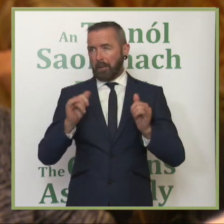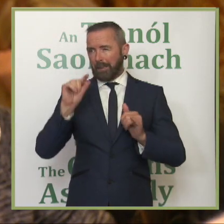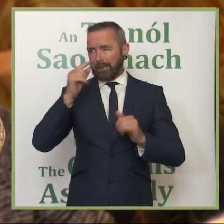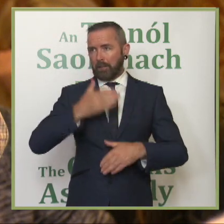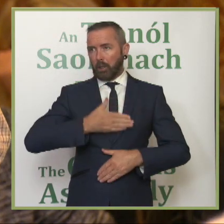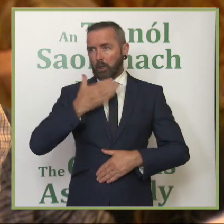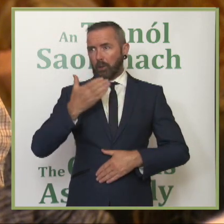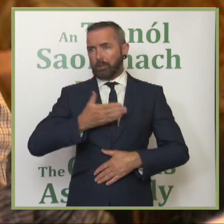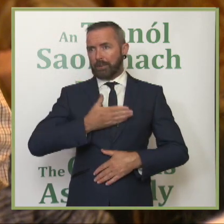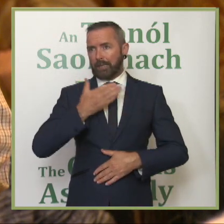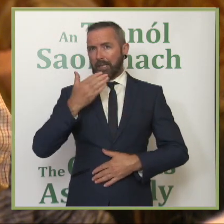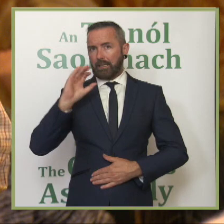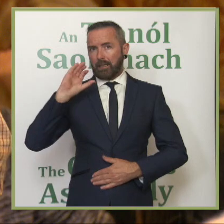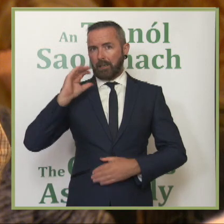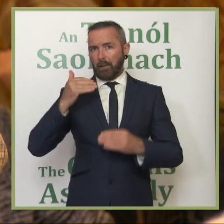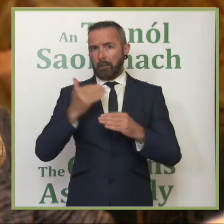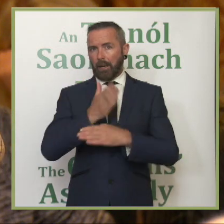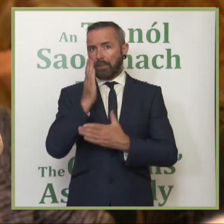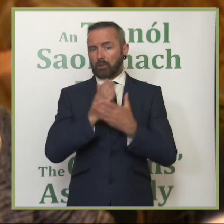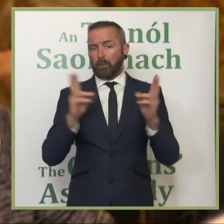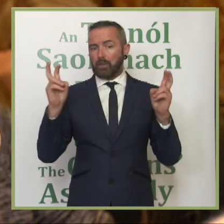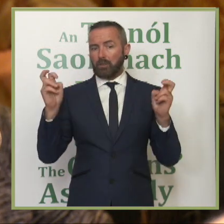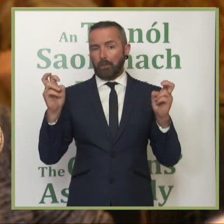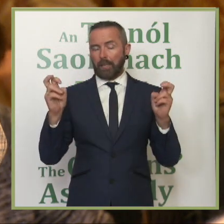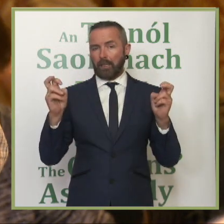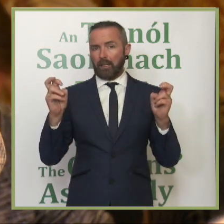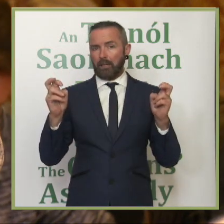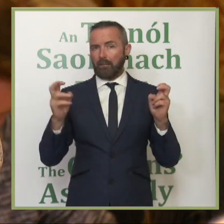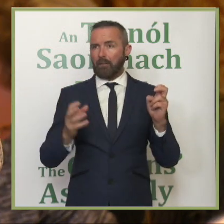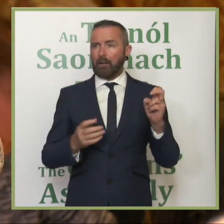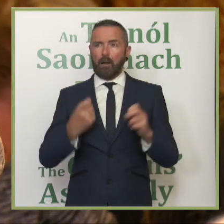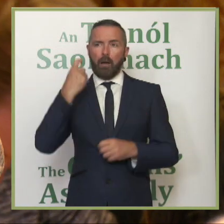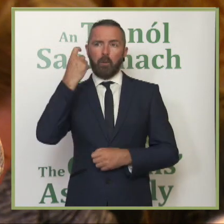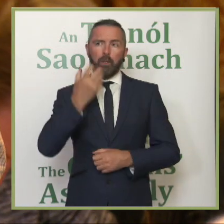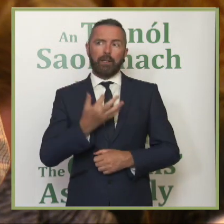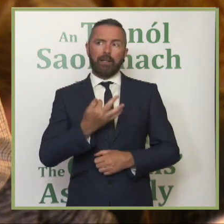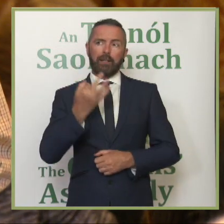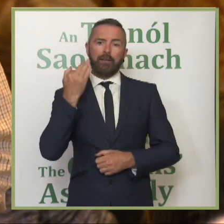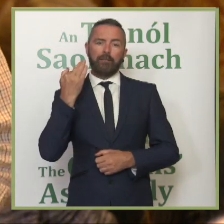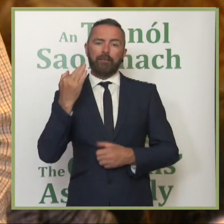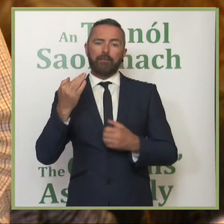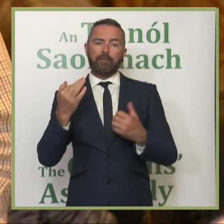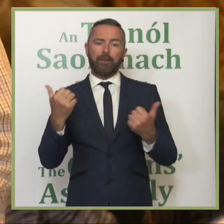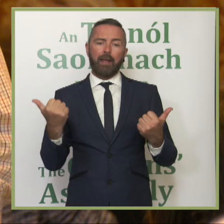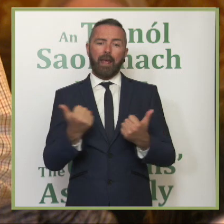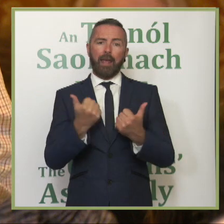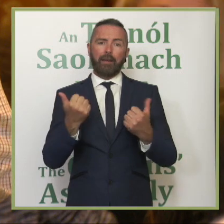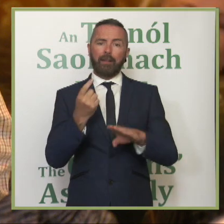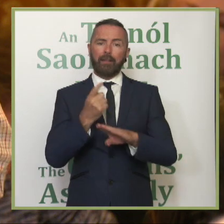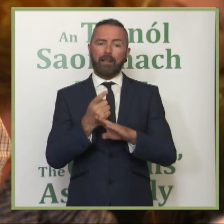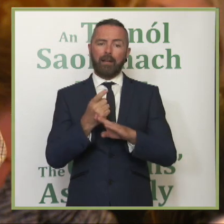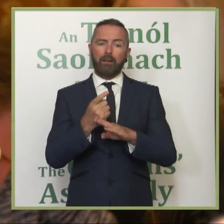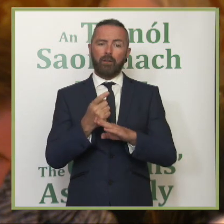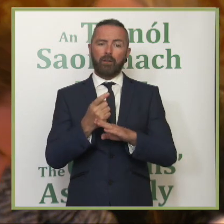by certain topics at some point. Is there anything in place where